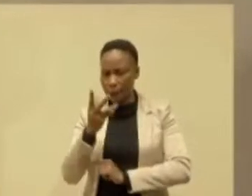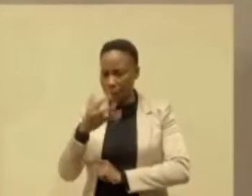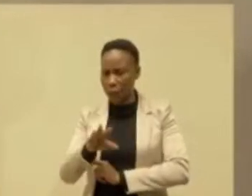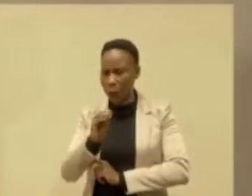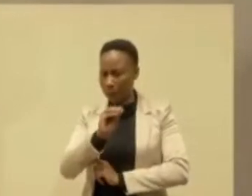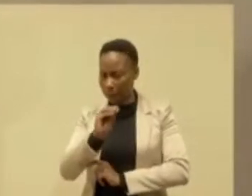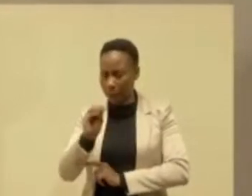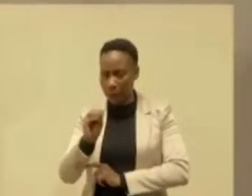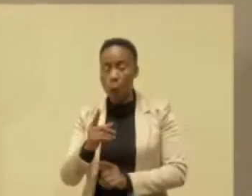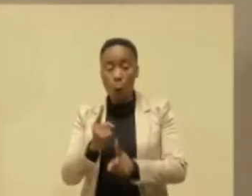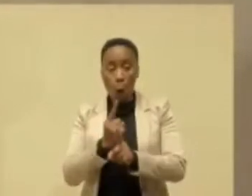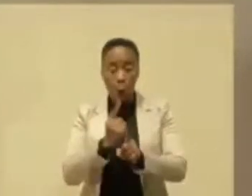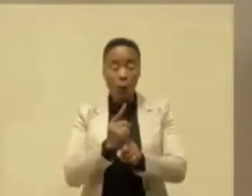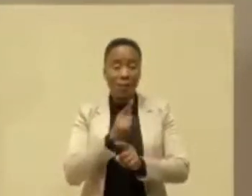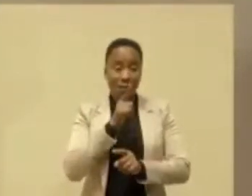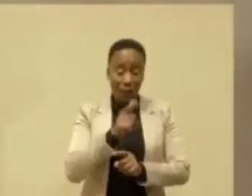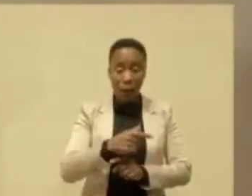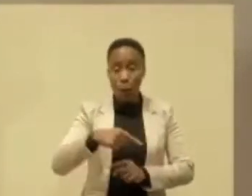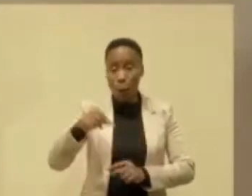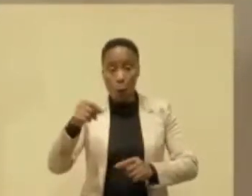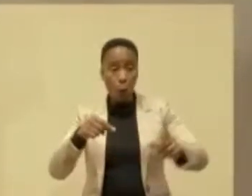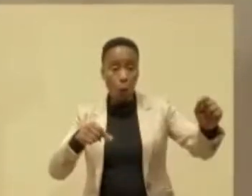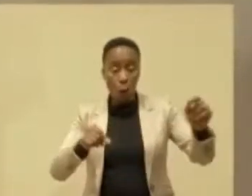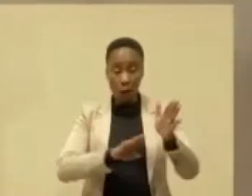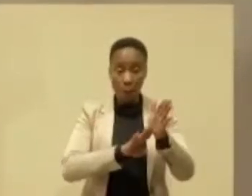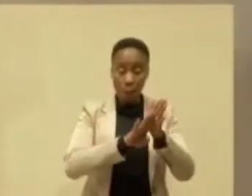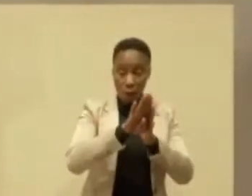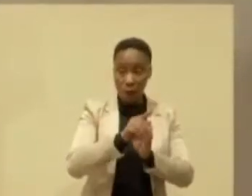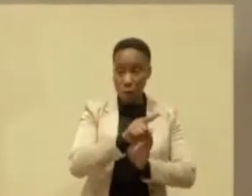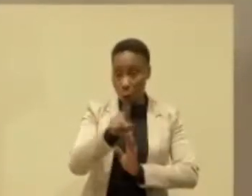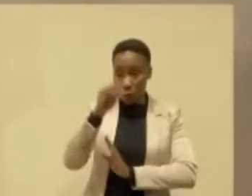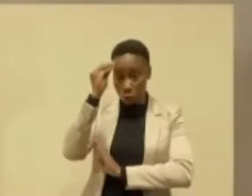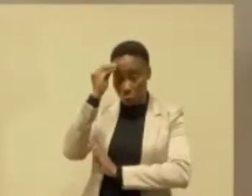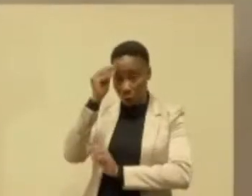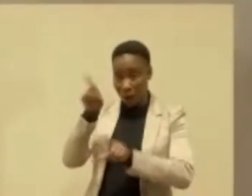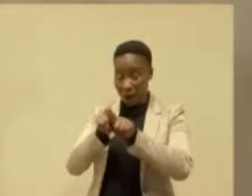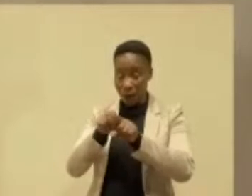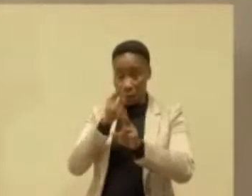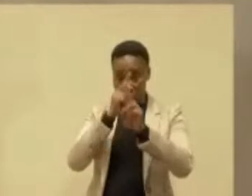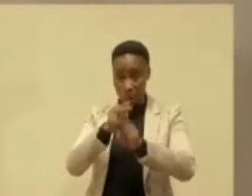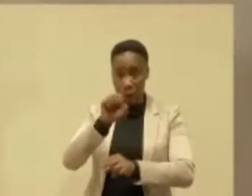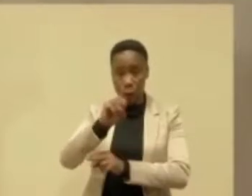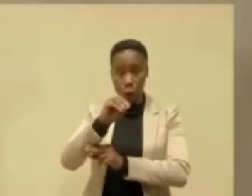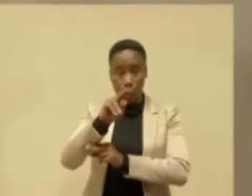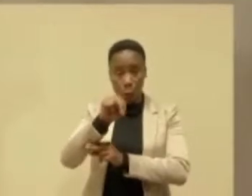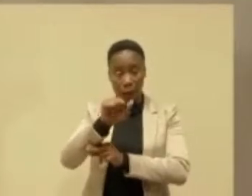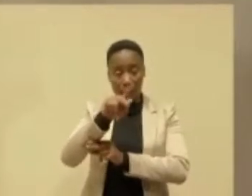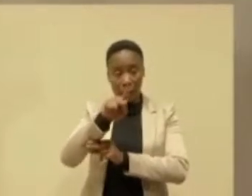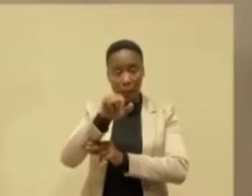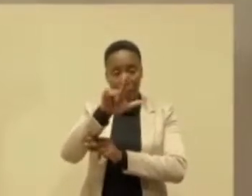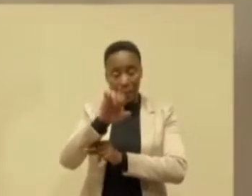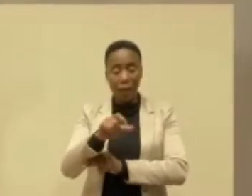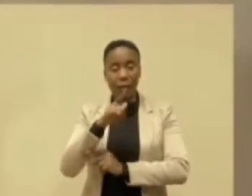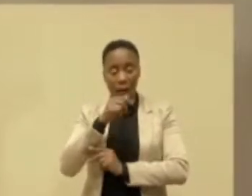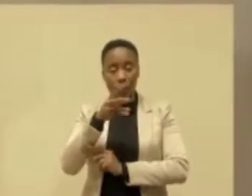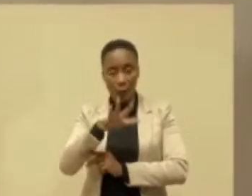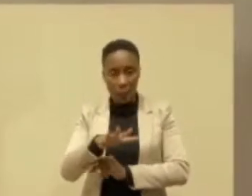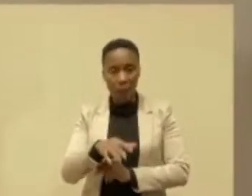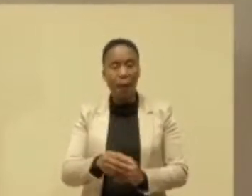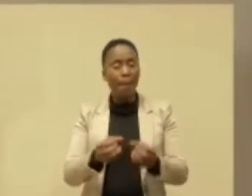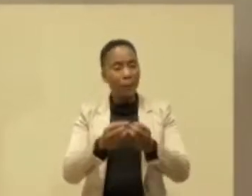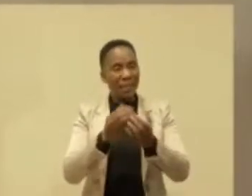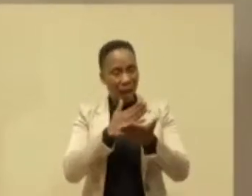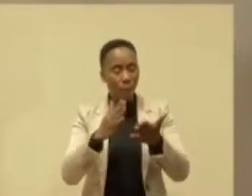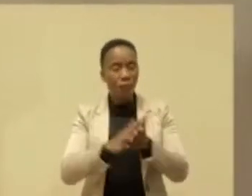improve those who knows honorable sonia killer will tell you many of the departments they appear really more than three